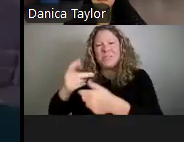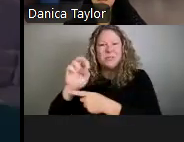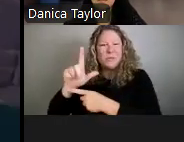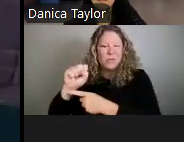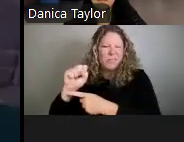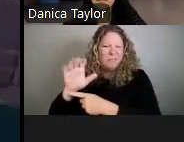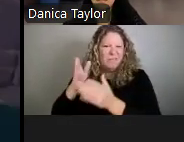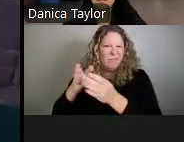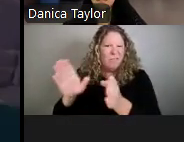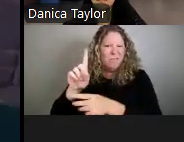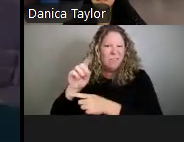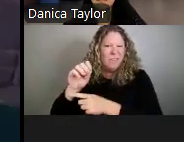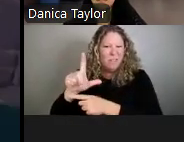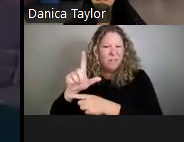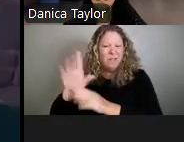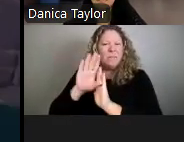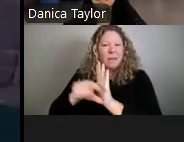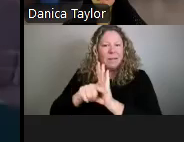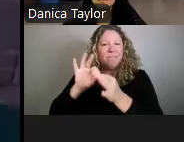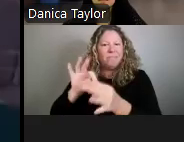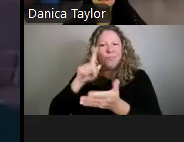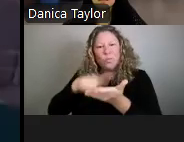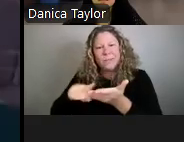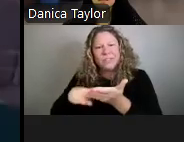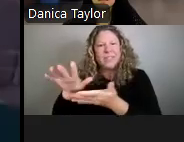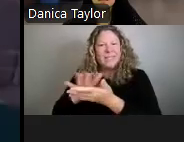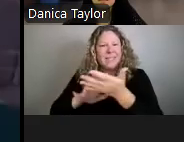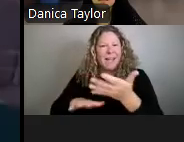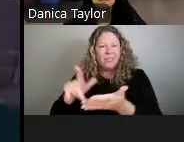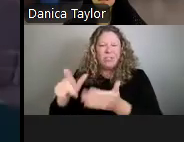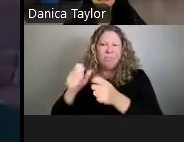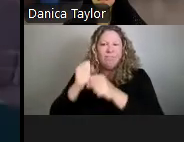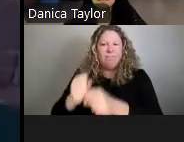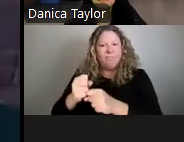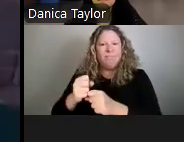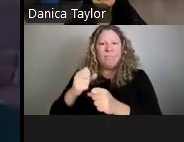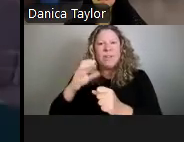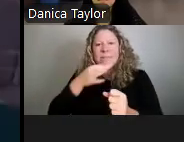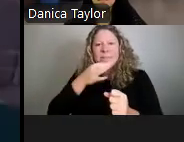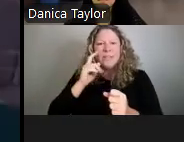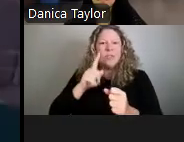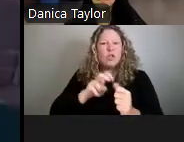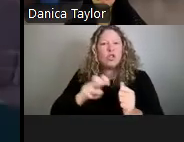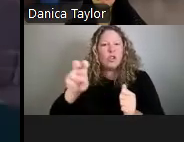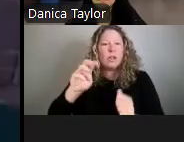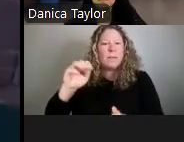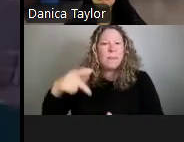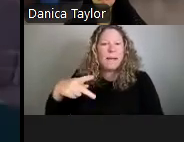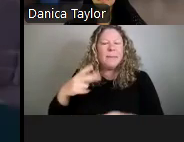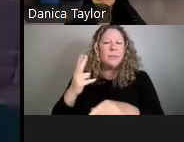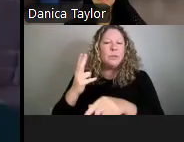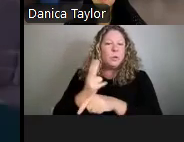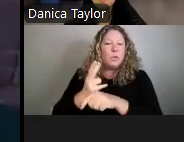in user experience research and design, she brings a strong expertise in journey mapping, usability, and customer